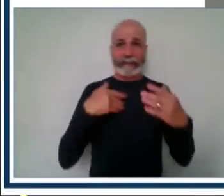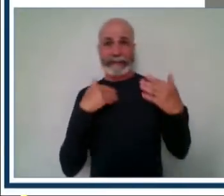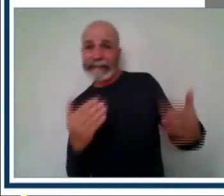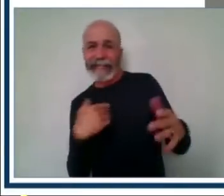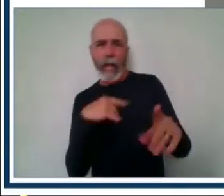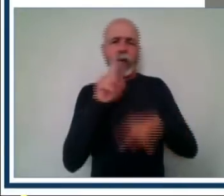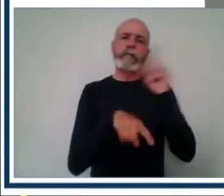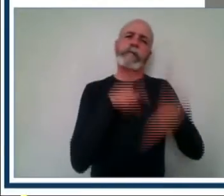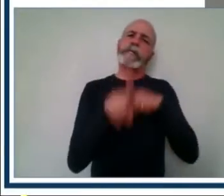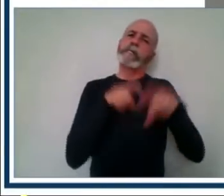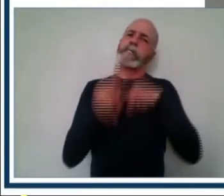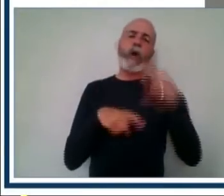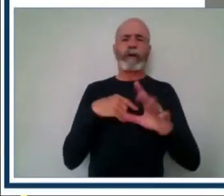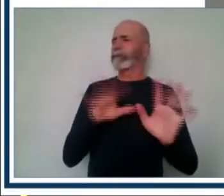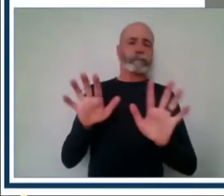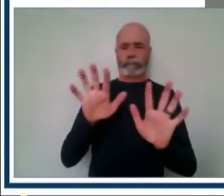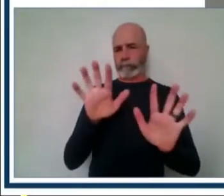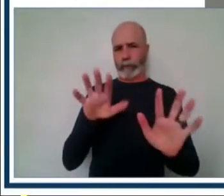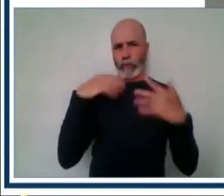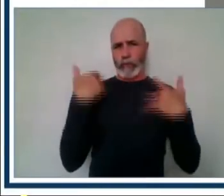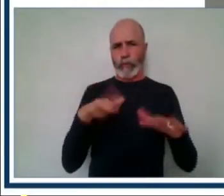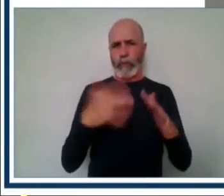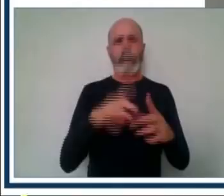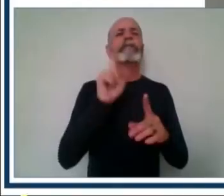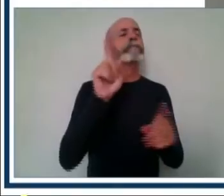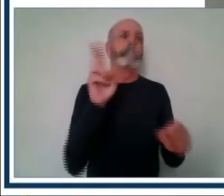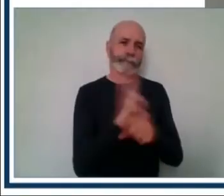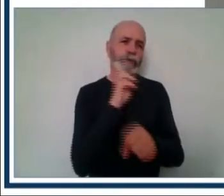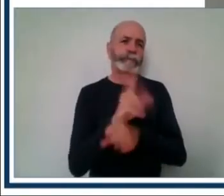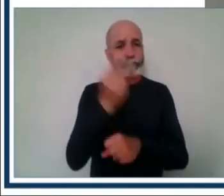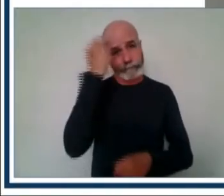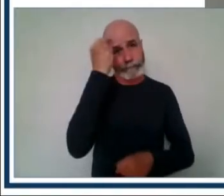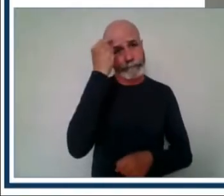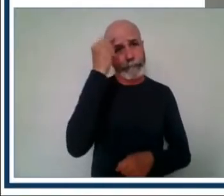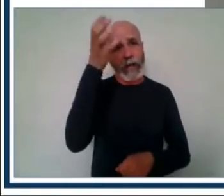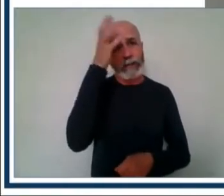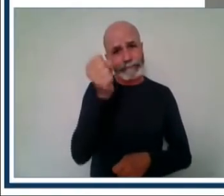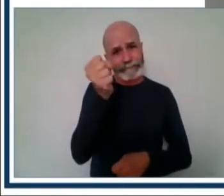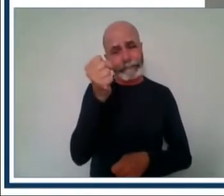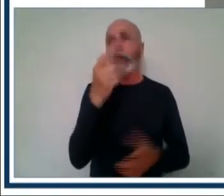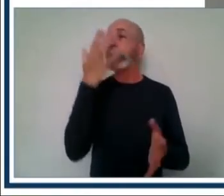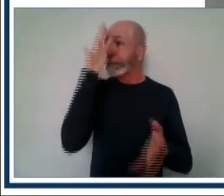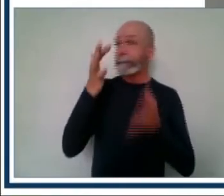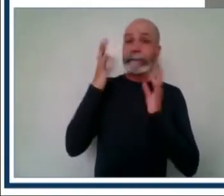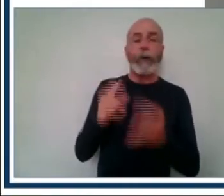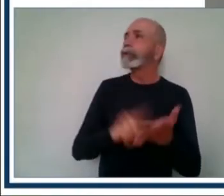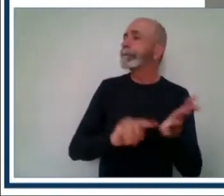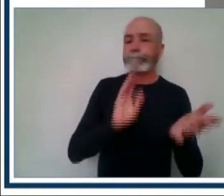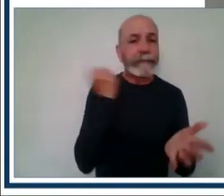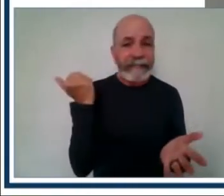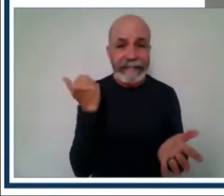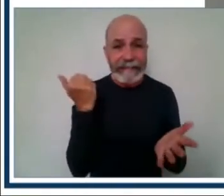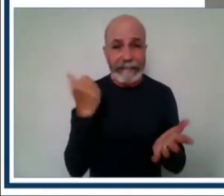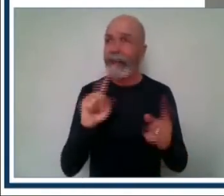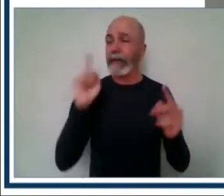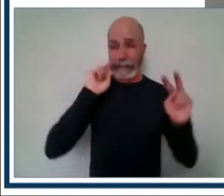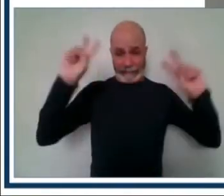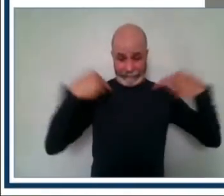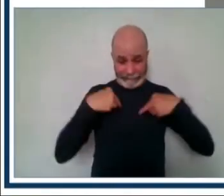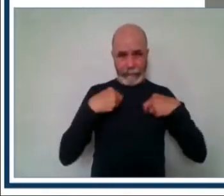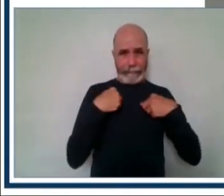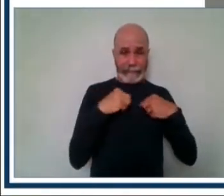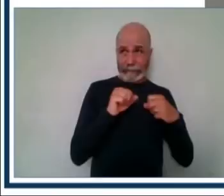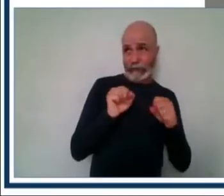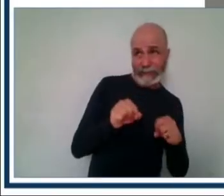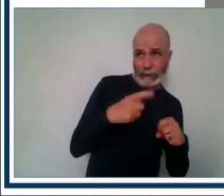common sense and decide what is best. And if you have to ask yourself if you can or you should, the answer